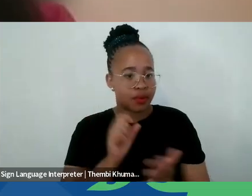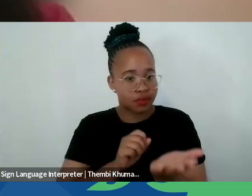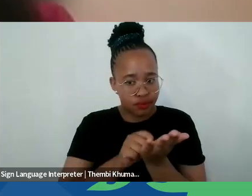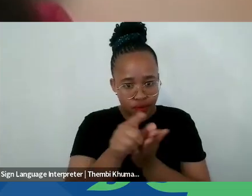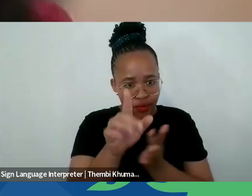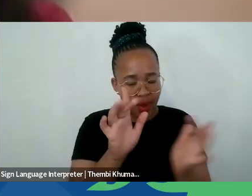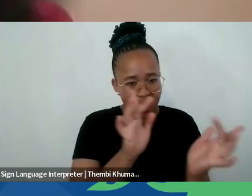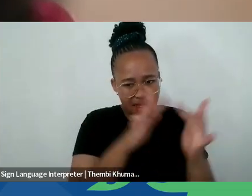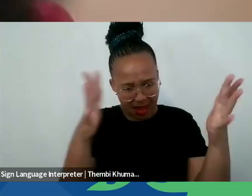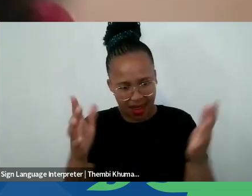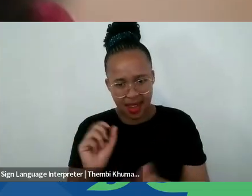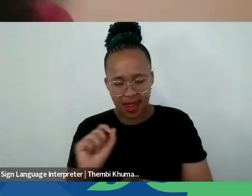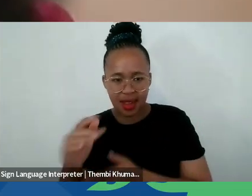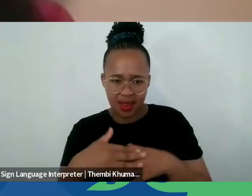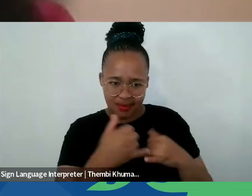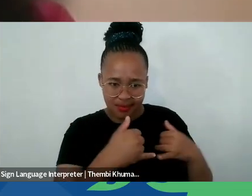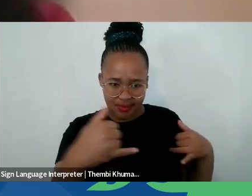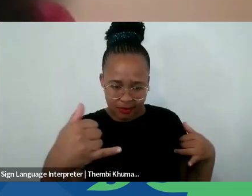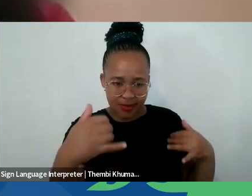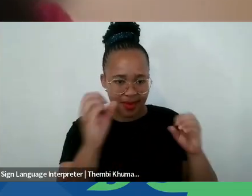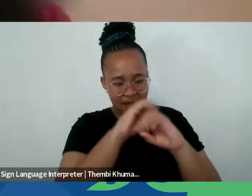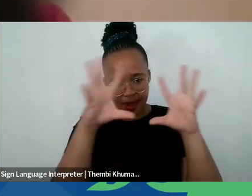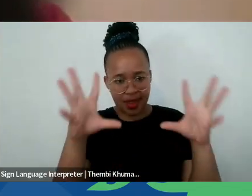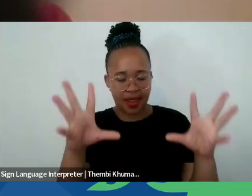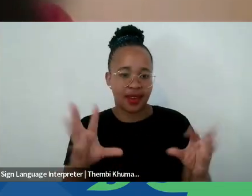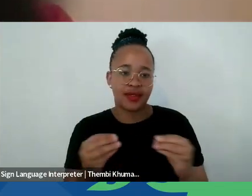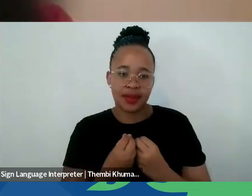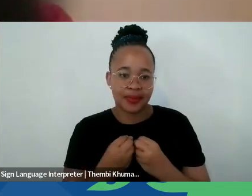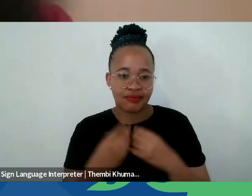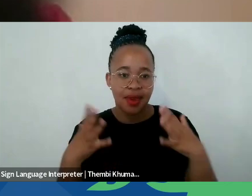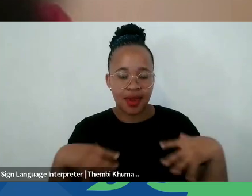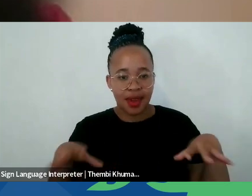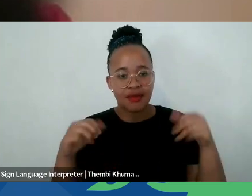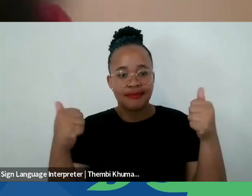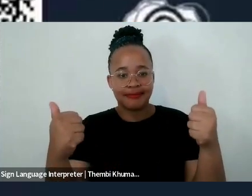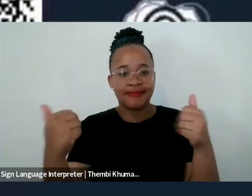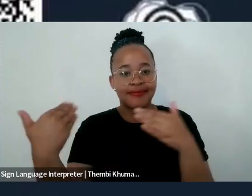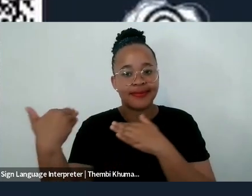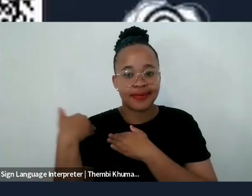recordings as well as the presentations shortly. Keep well and keep safe.